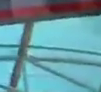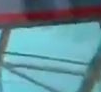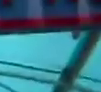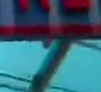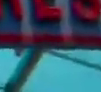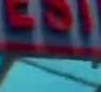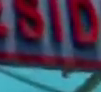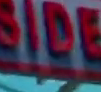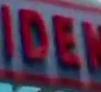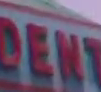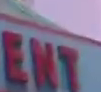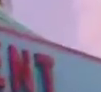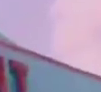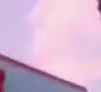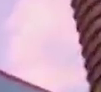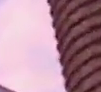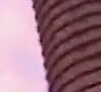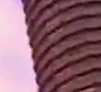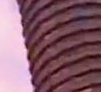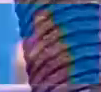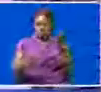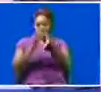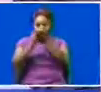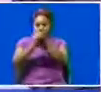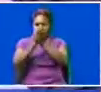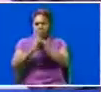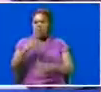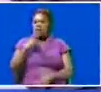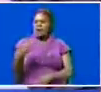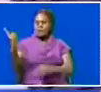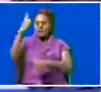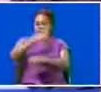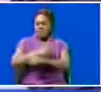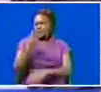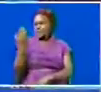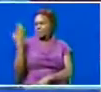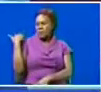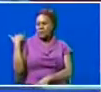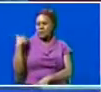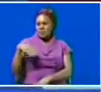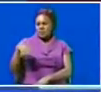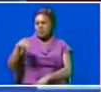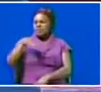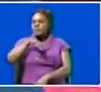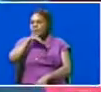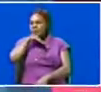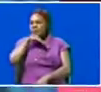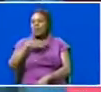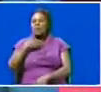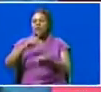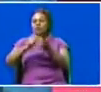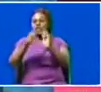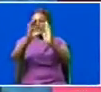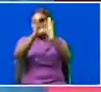Built on the foundation stones of the now famous handshake nearly 100 days ago, Raila Odinga's push to change the